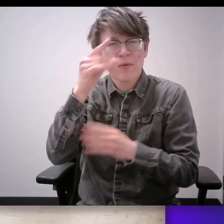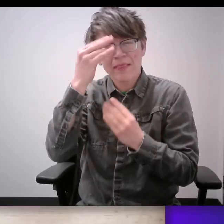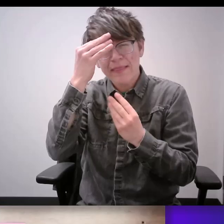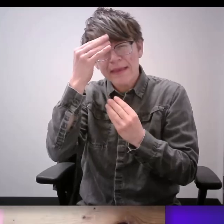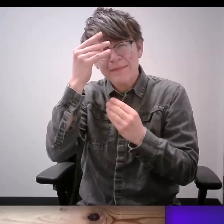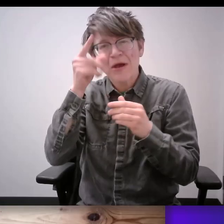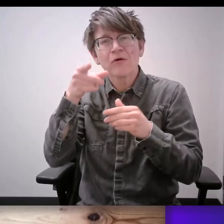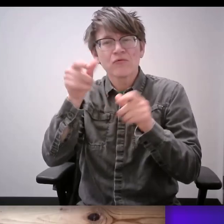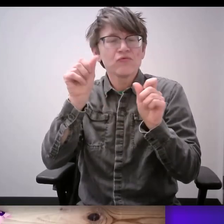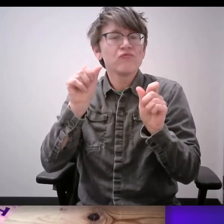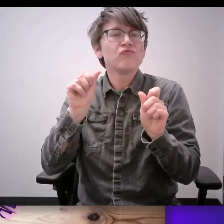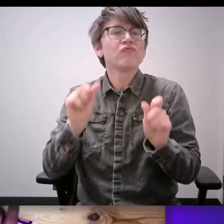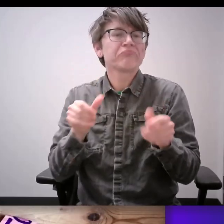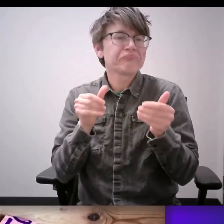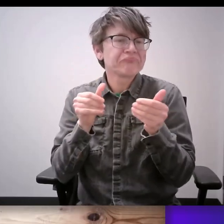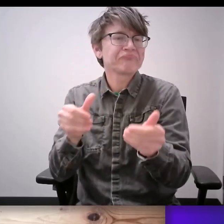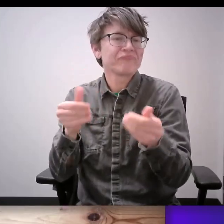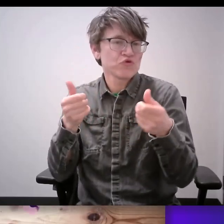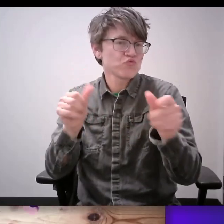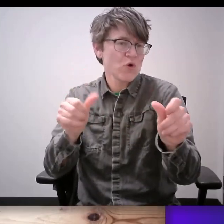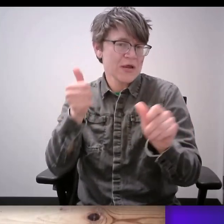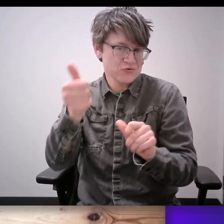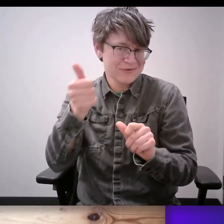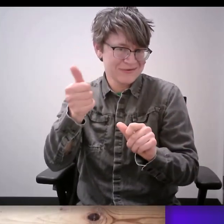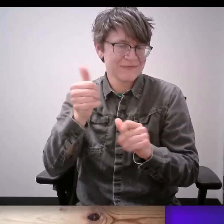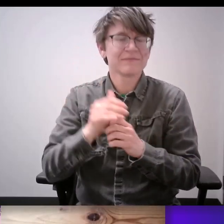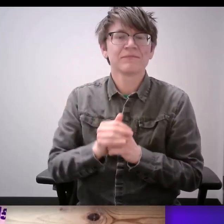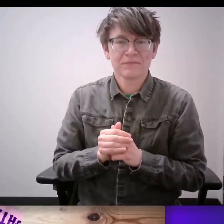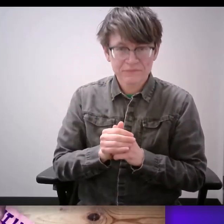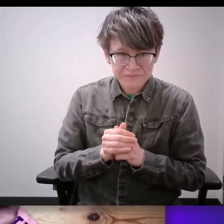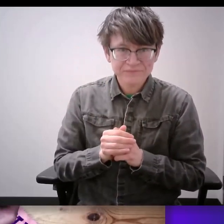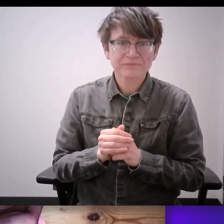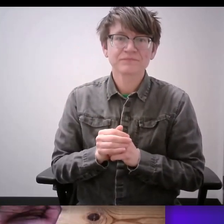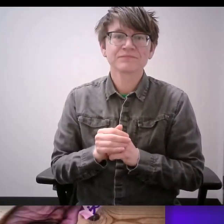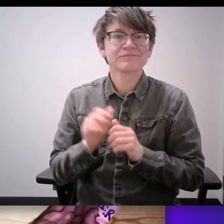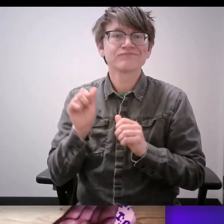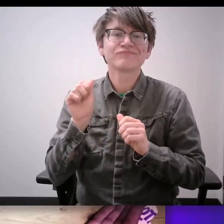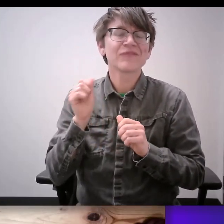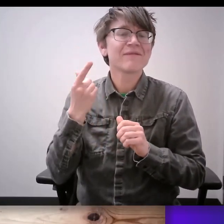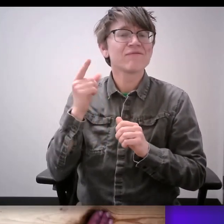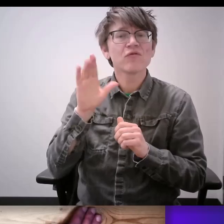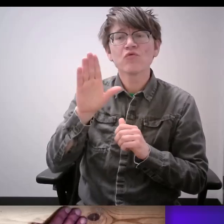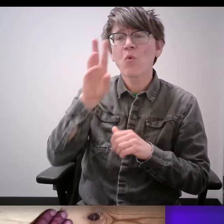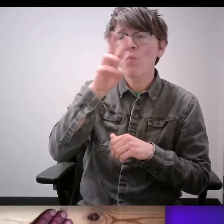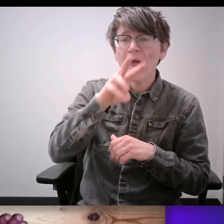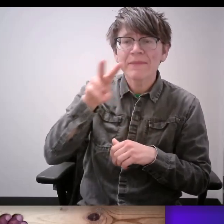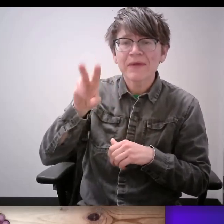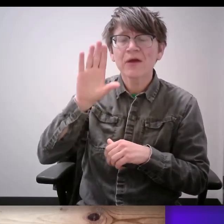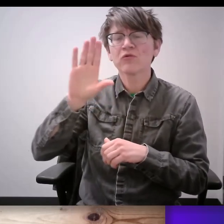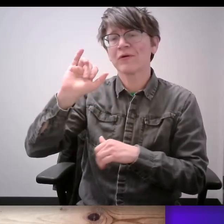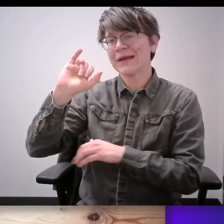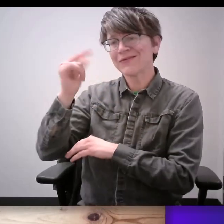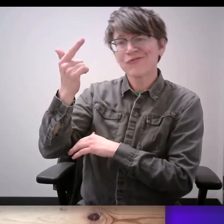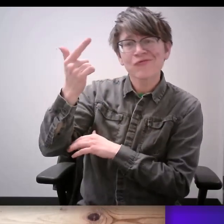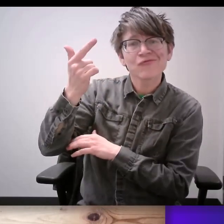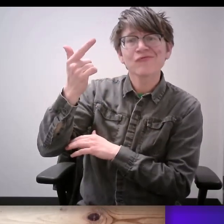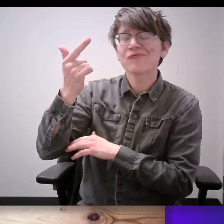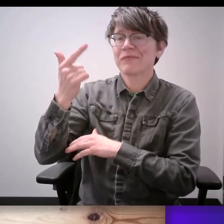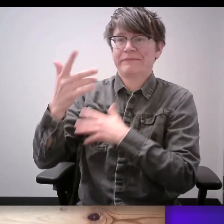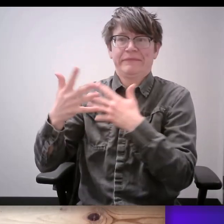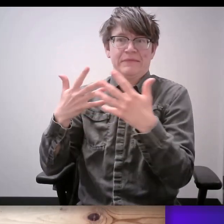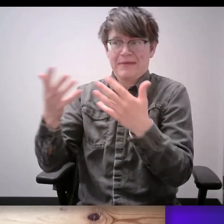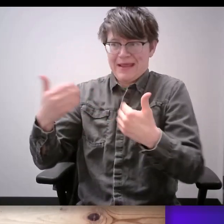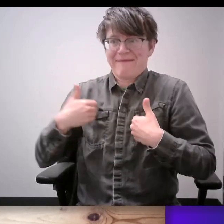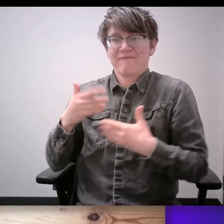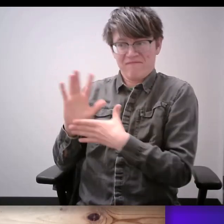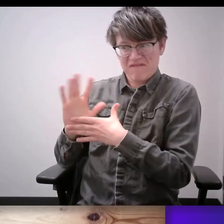practice for your first stop motion video. And that way you can use it to spice up your website, your intros, your Instagram account, or anywhere you have